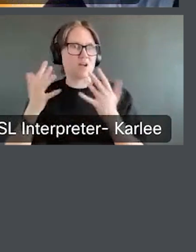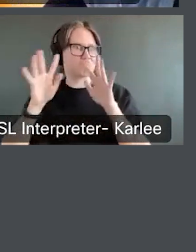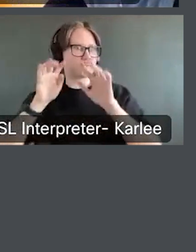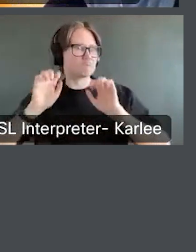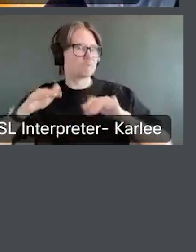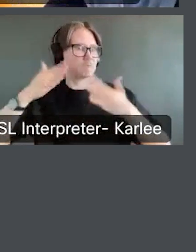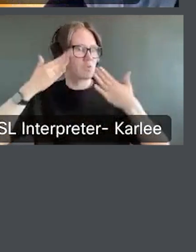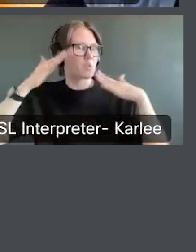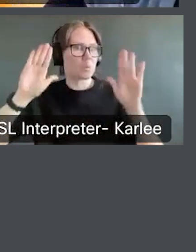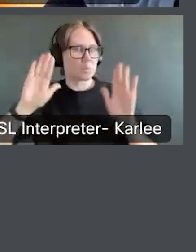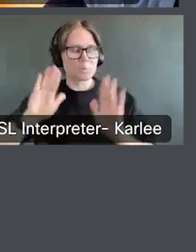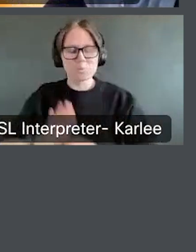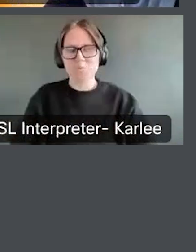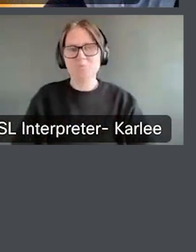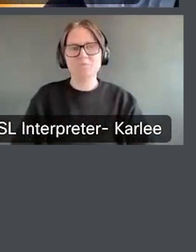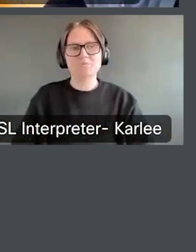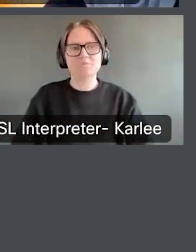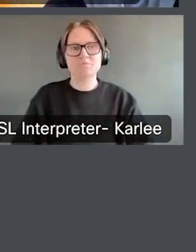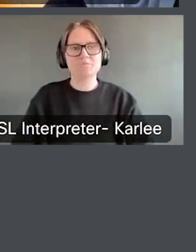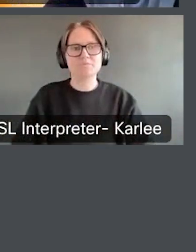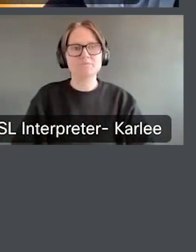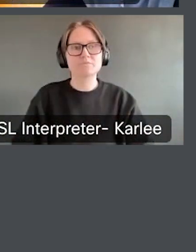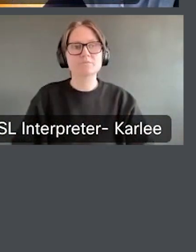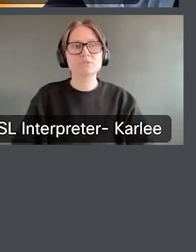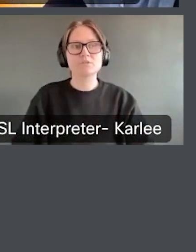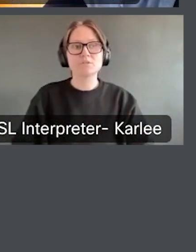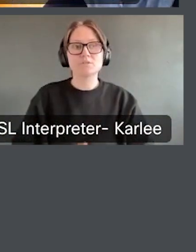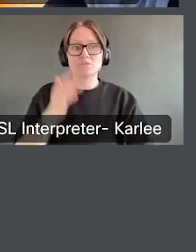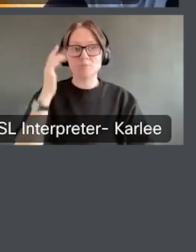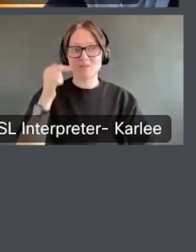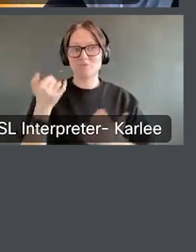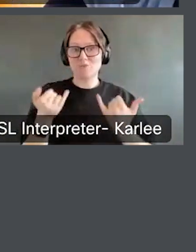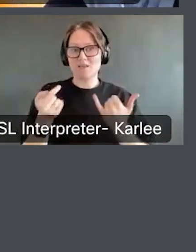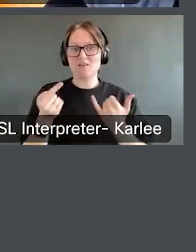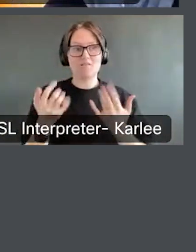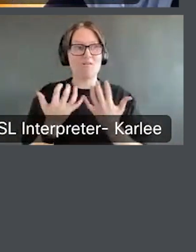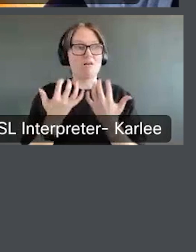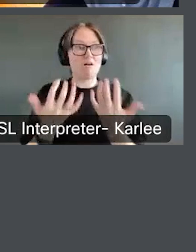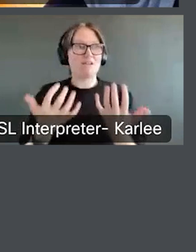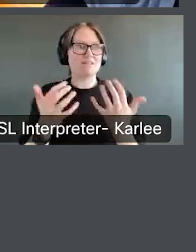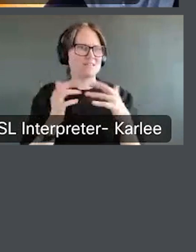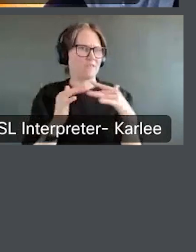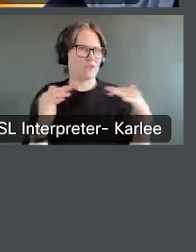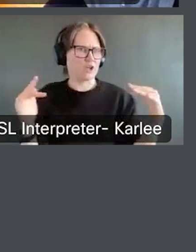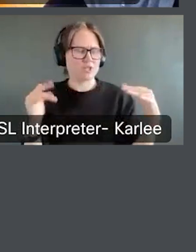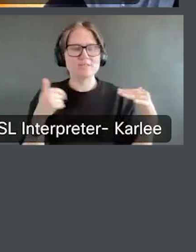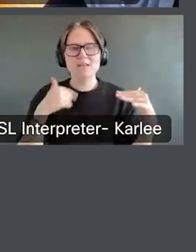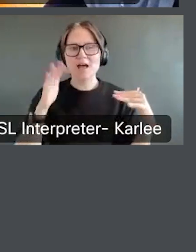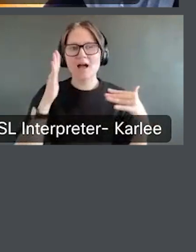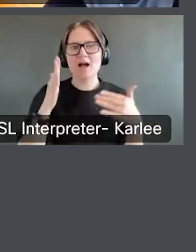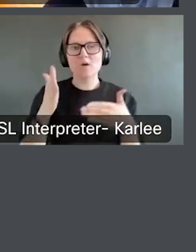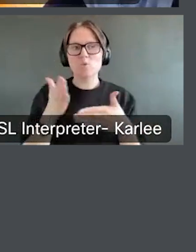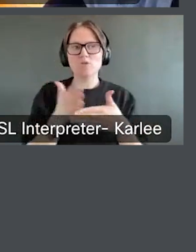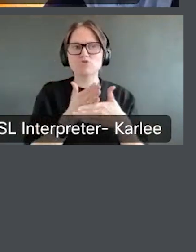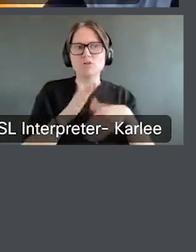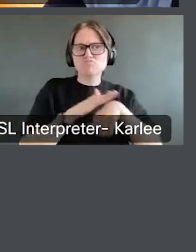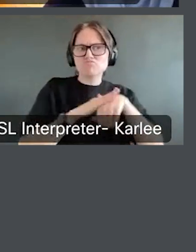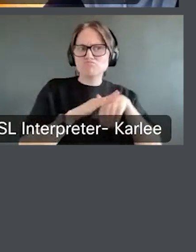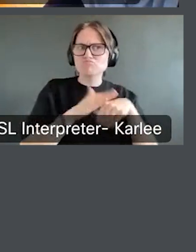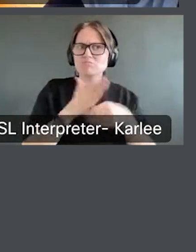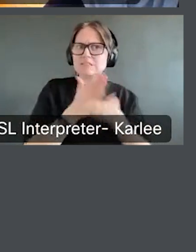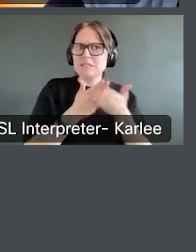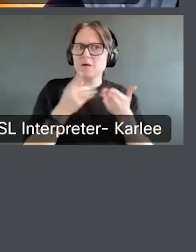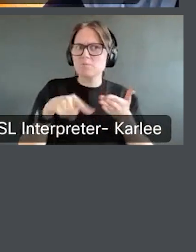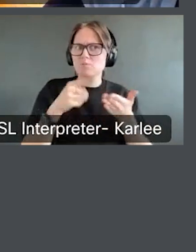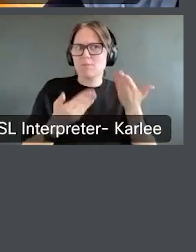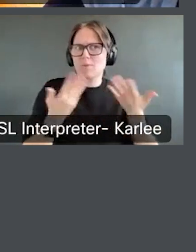so because we have a diverse audience today, I'm going to share a little bit about what some of you might already know, but I'm also